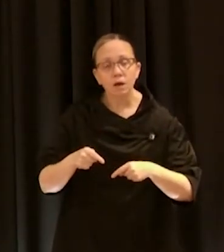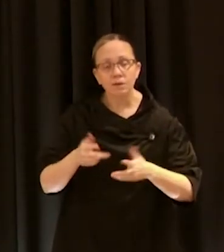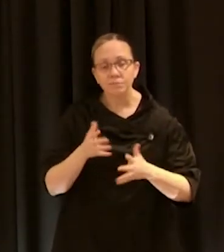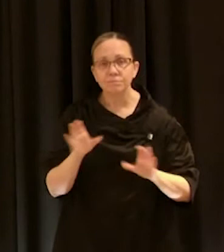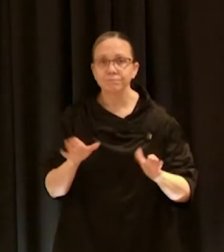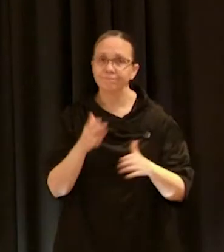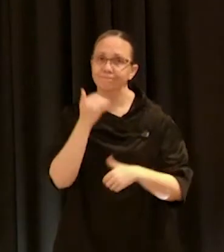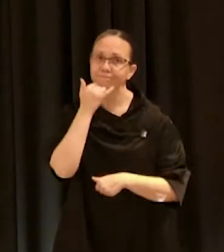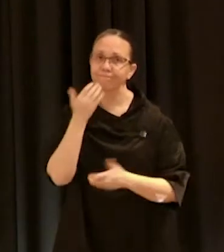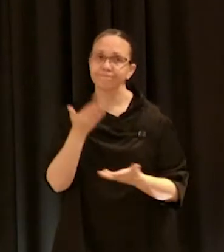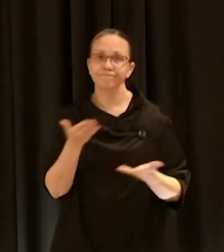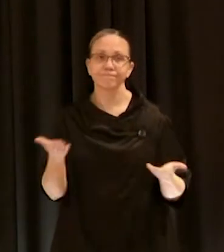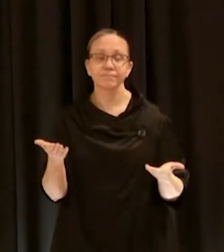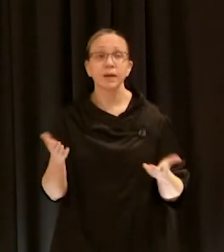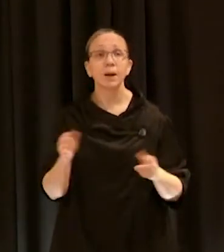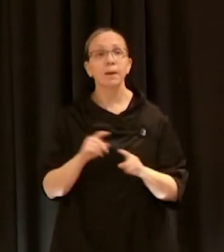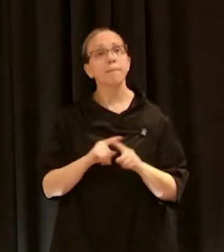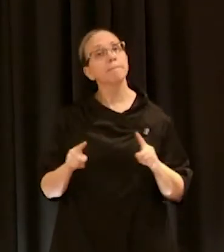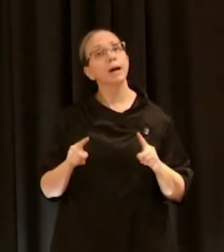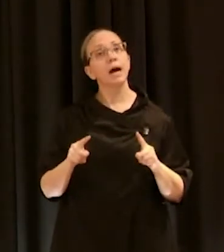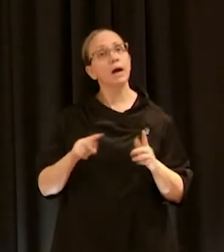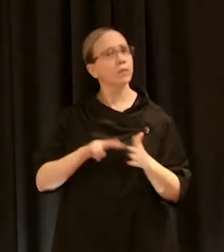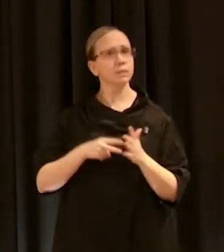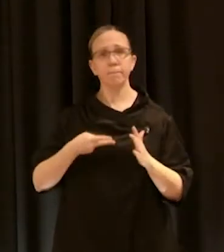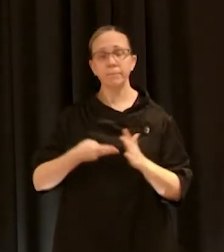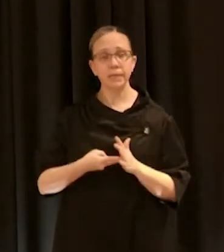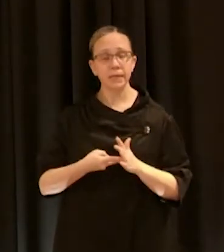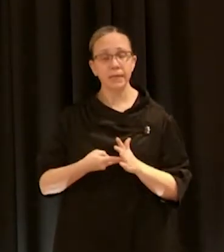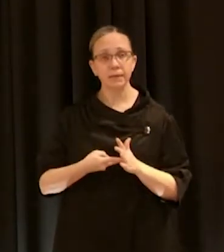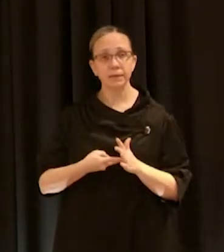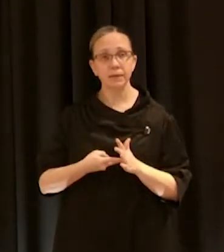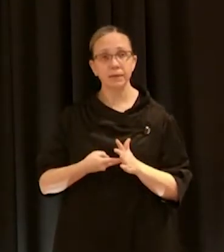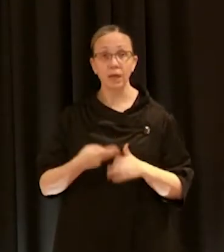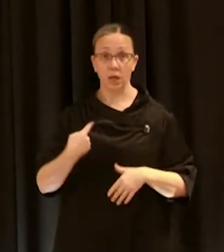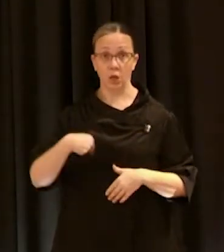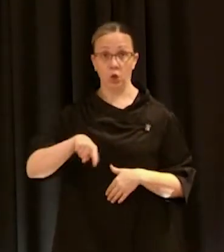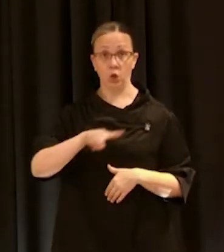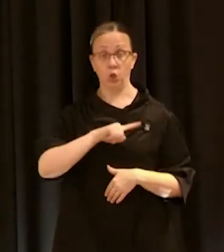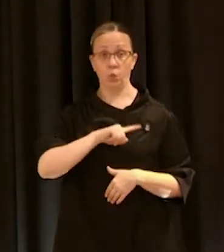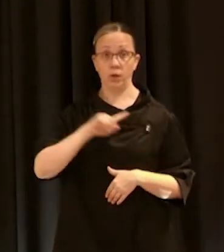we ought not to do. But that does not mean that we